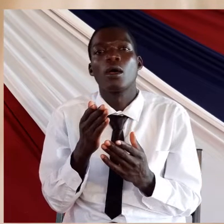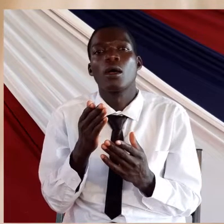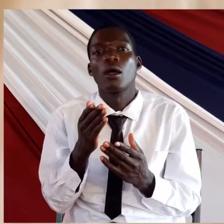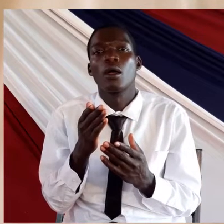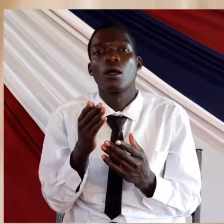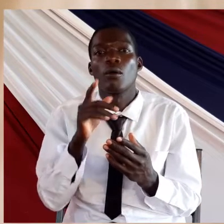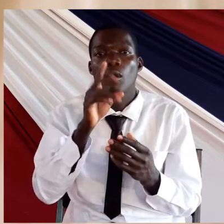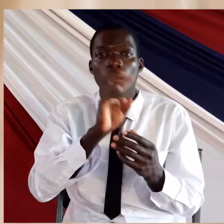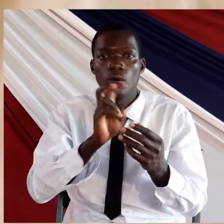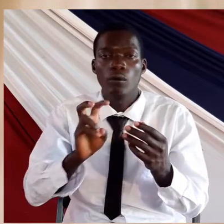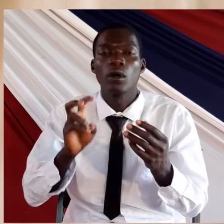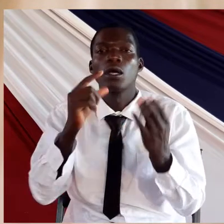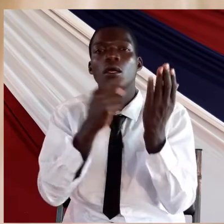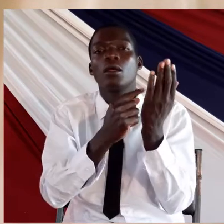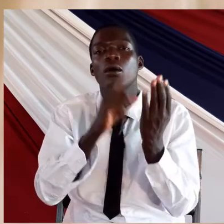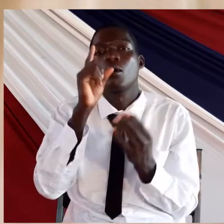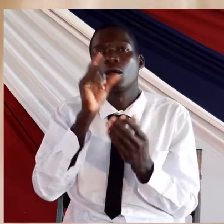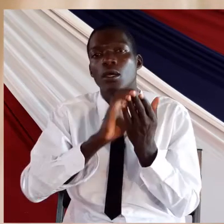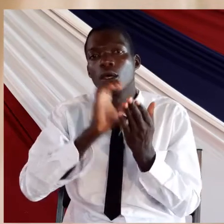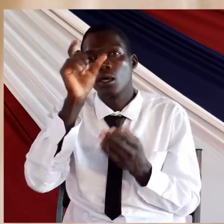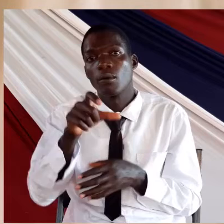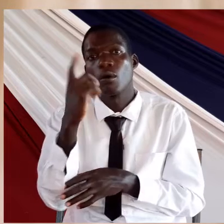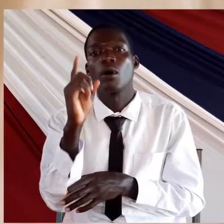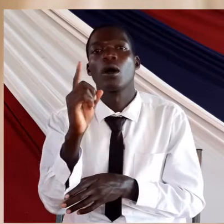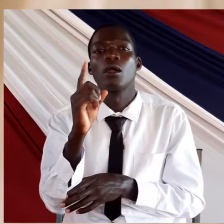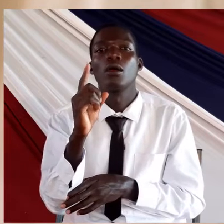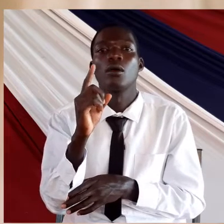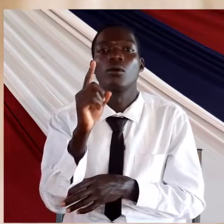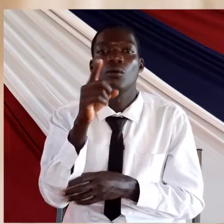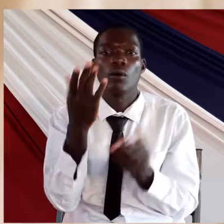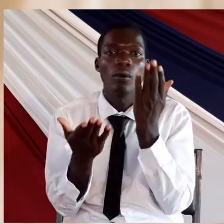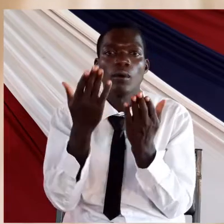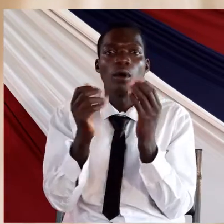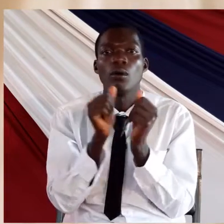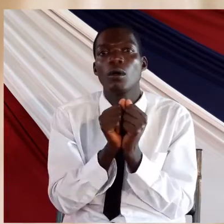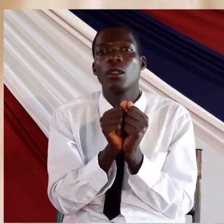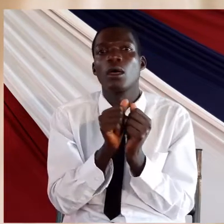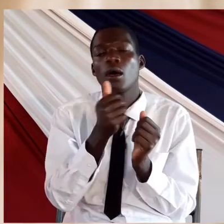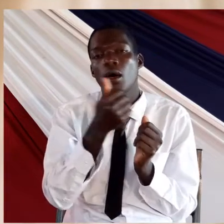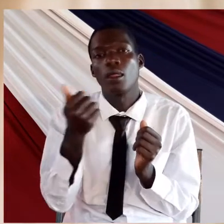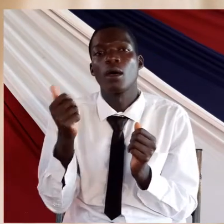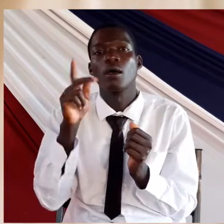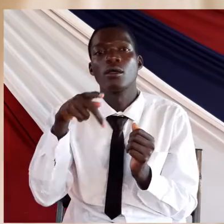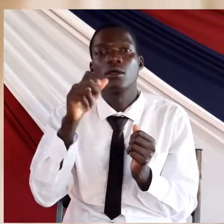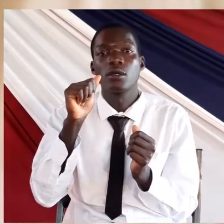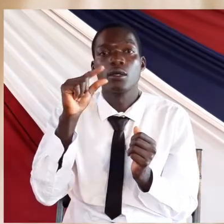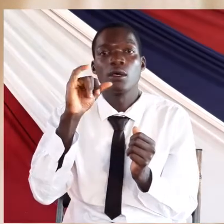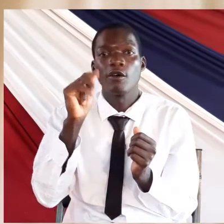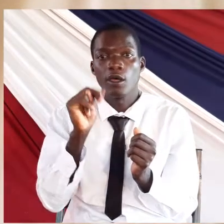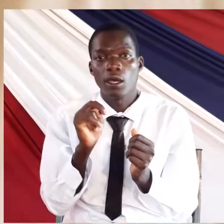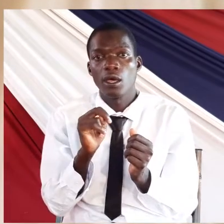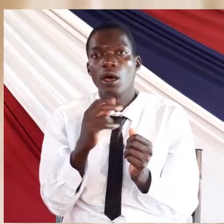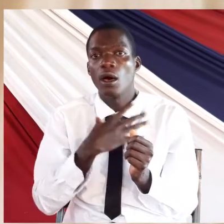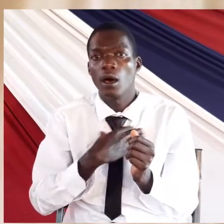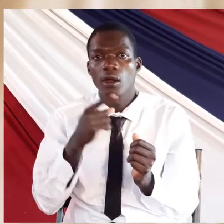at Genesis chapter 1 and we compare with this epic from Mesopotamia, yes, there are similarities,